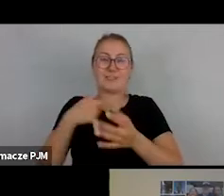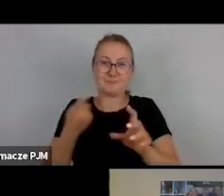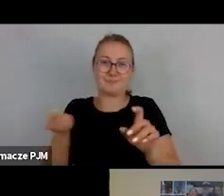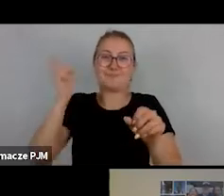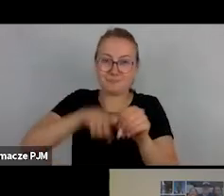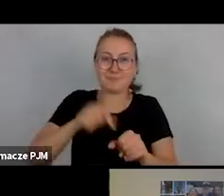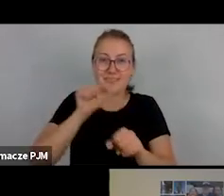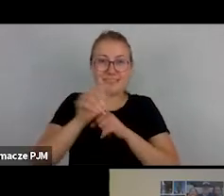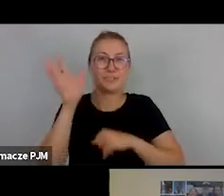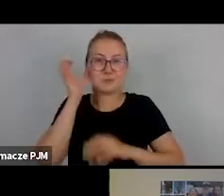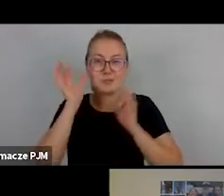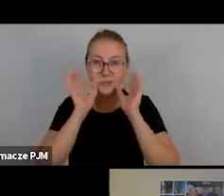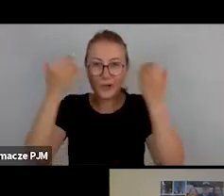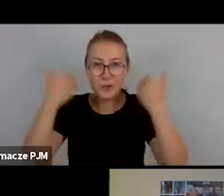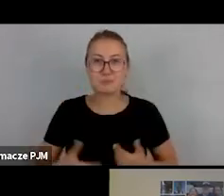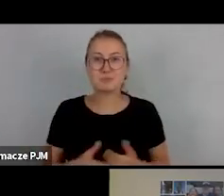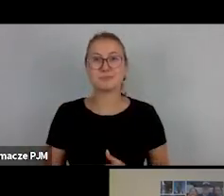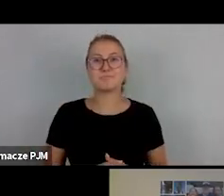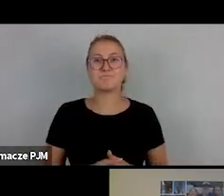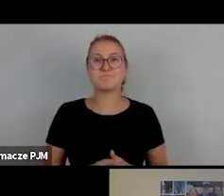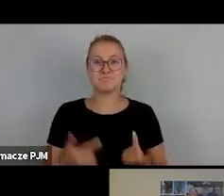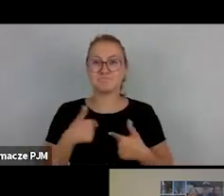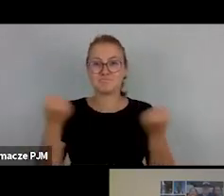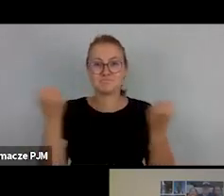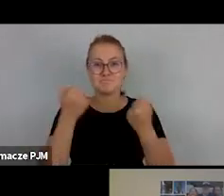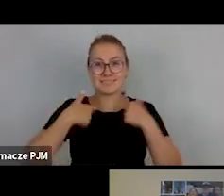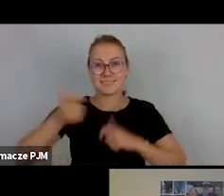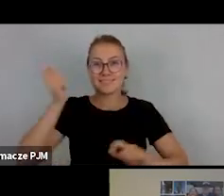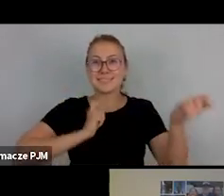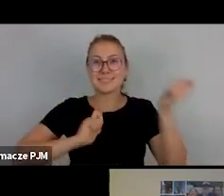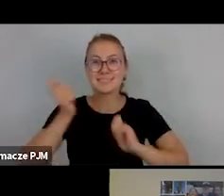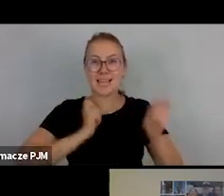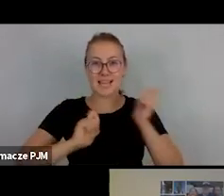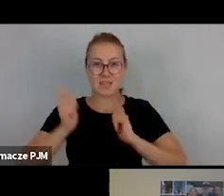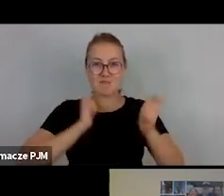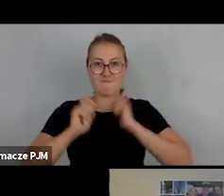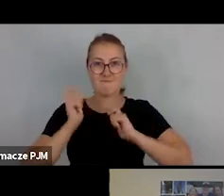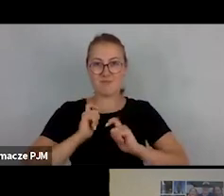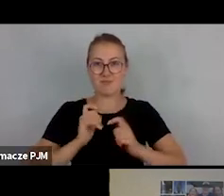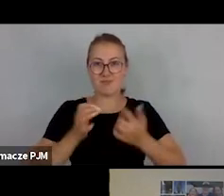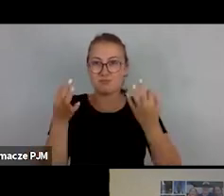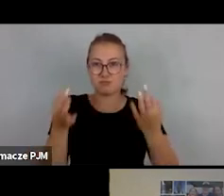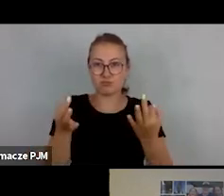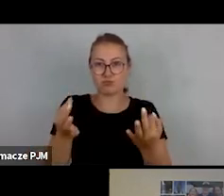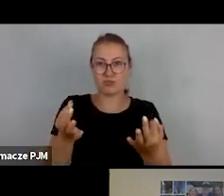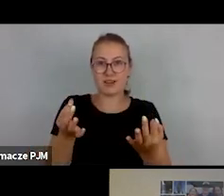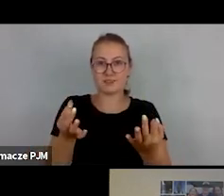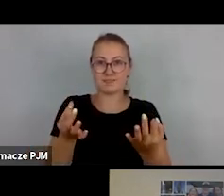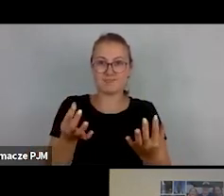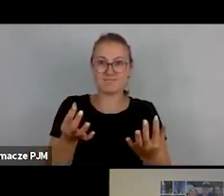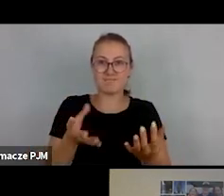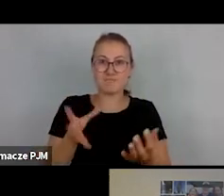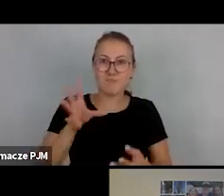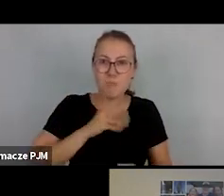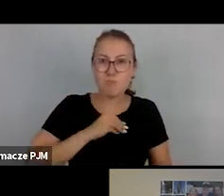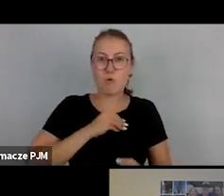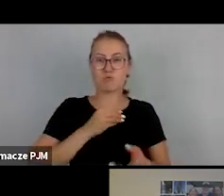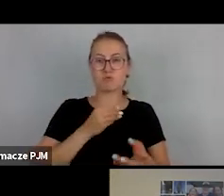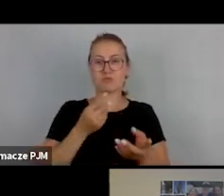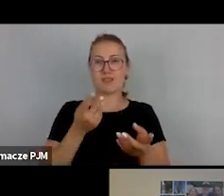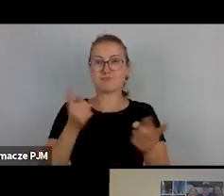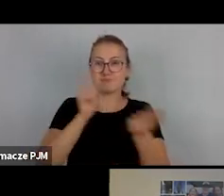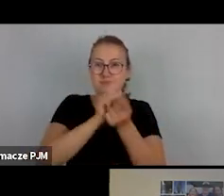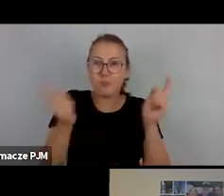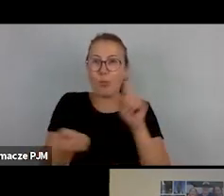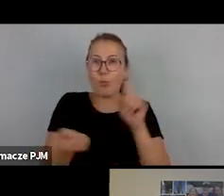work for Ashoka for the last 5 years. I look for people like Dean, so social innovators, social entrepreneurs